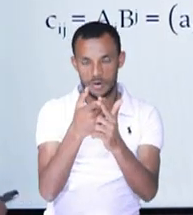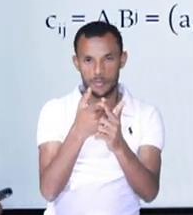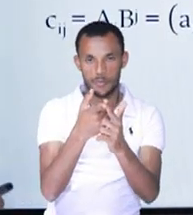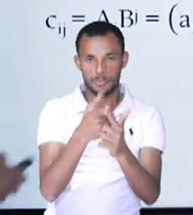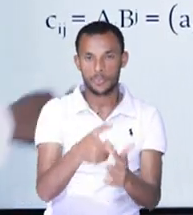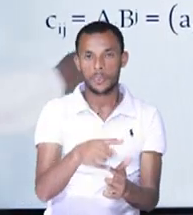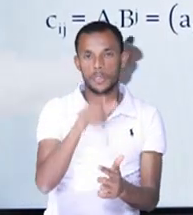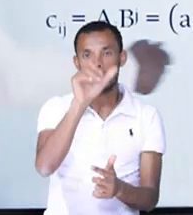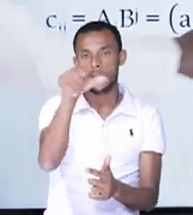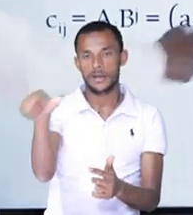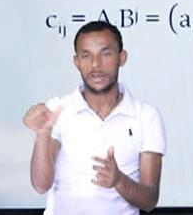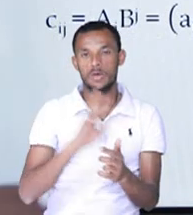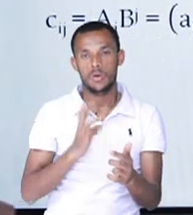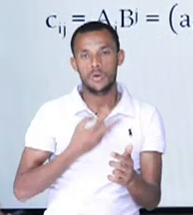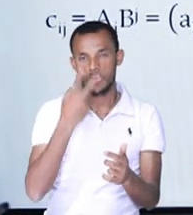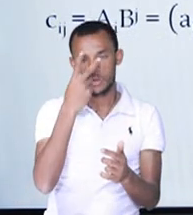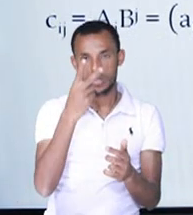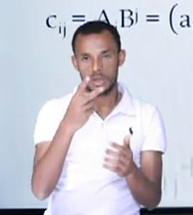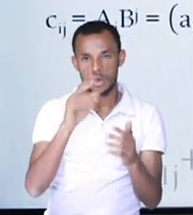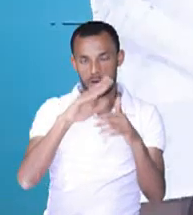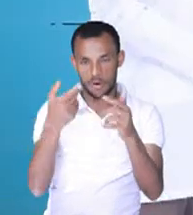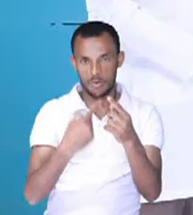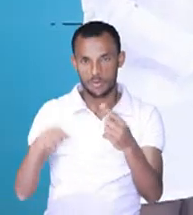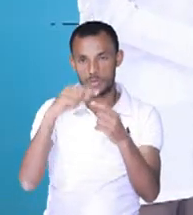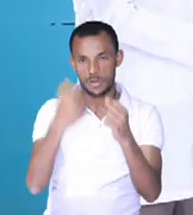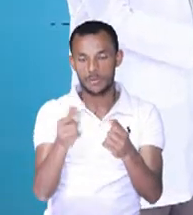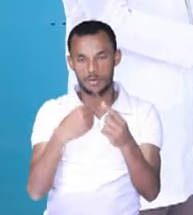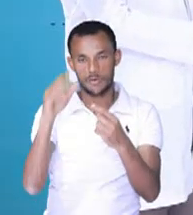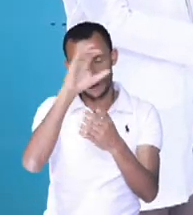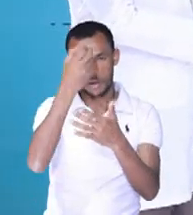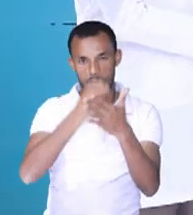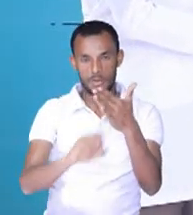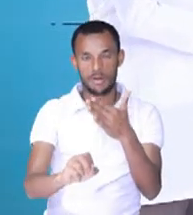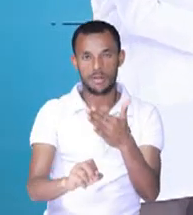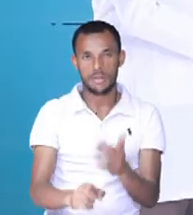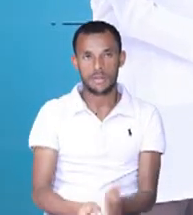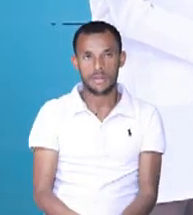be. So we'll see how is it possible to find the product next time.